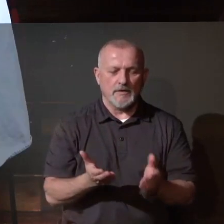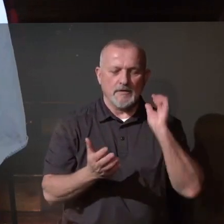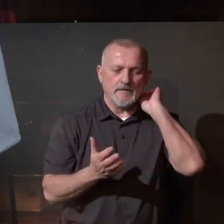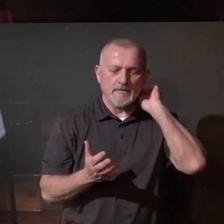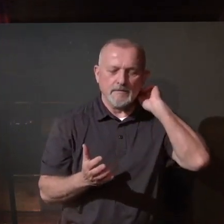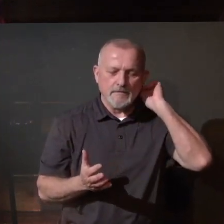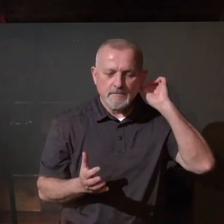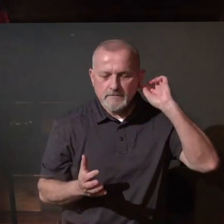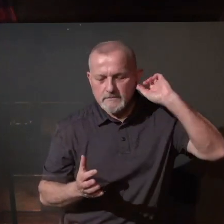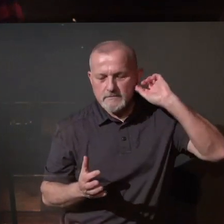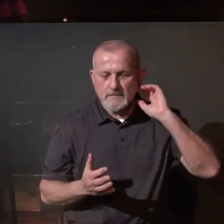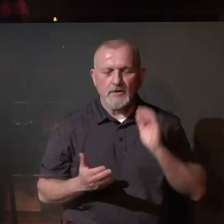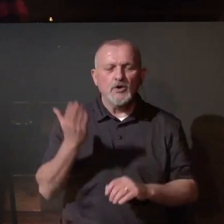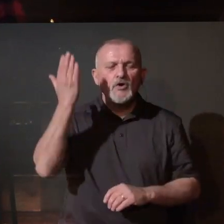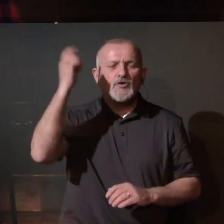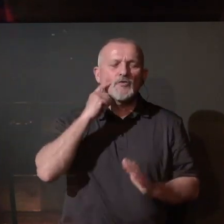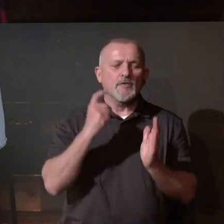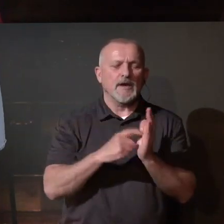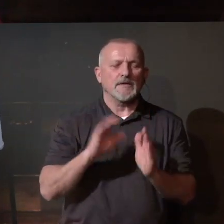You saw and you recognized our brokenness.